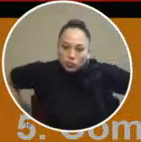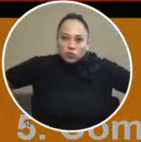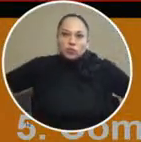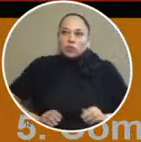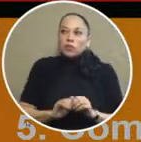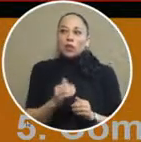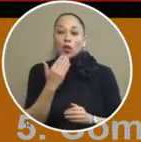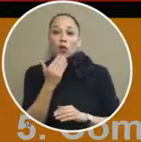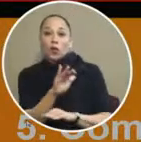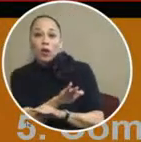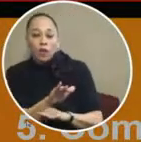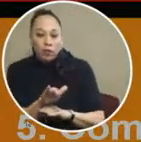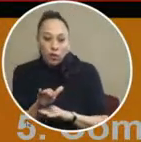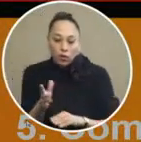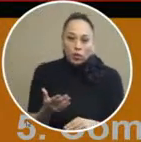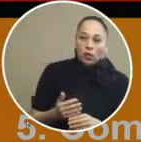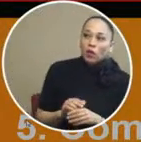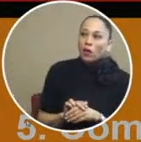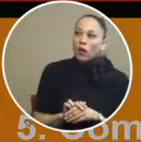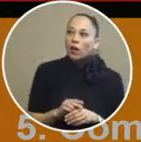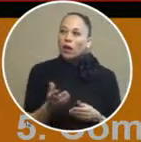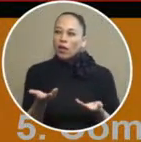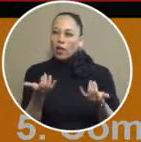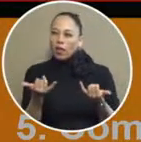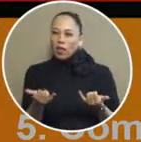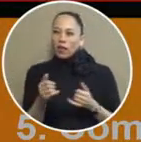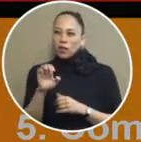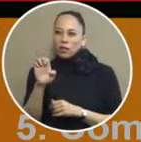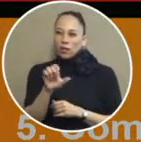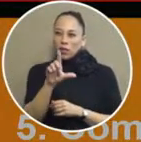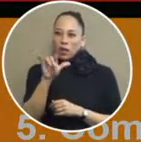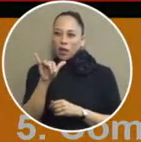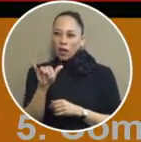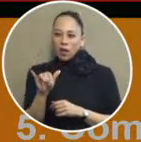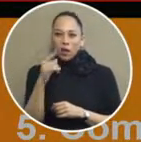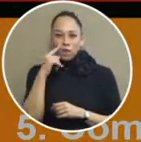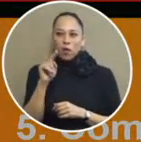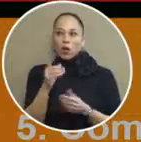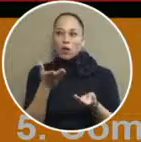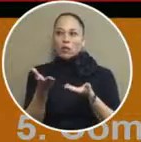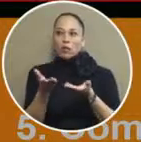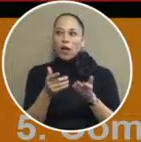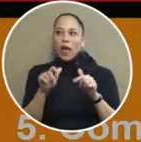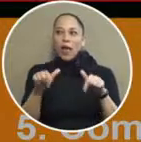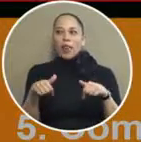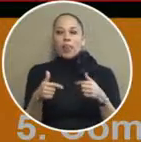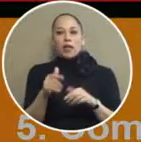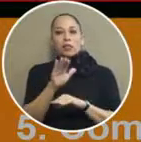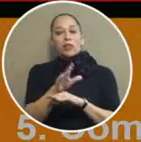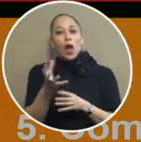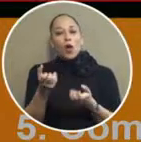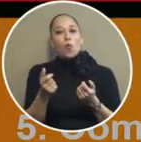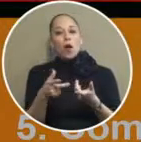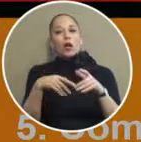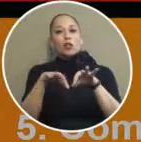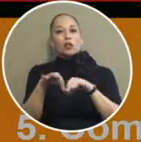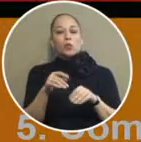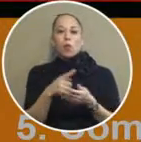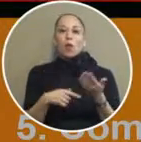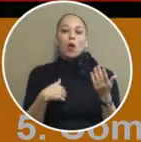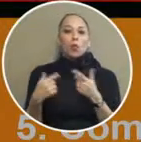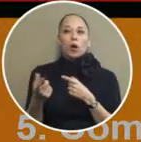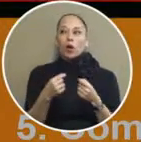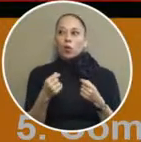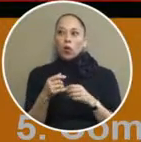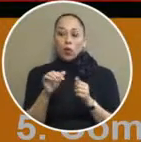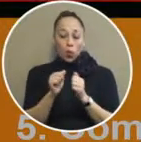Good afternoon, Ellen Smythe, Environmental Services. This afternoon, I'd like to cover what we've been doing with the